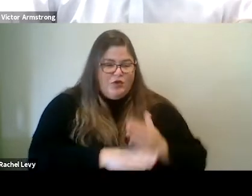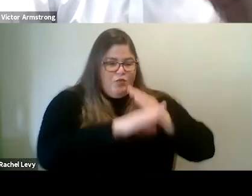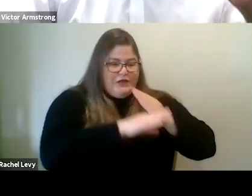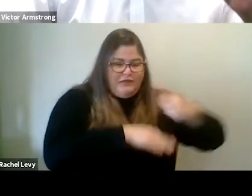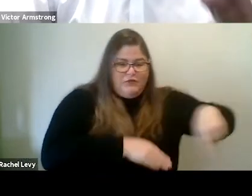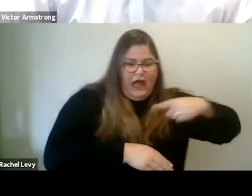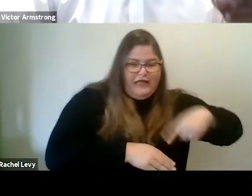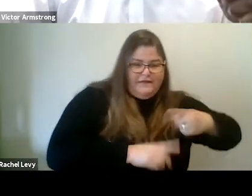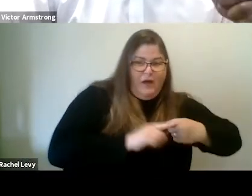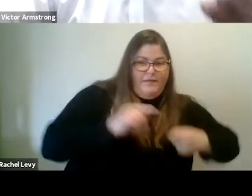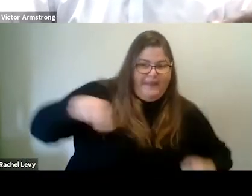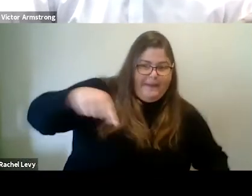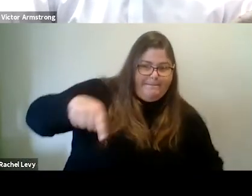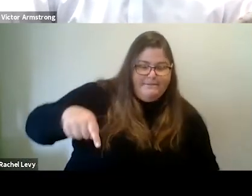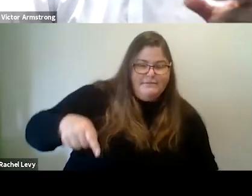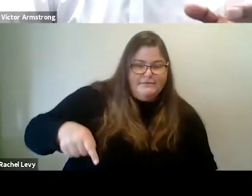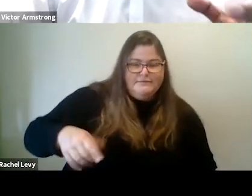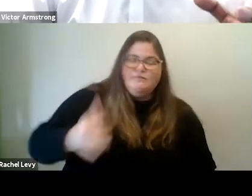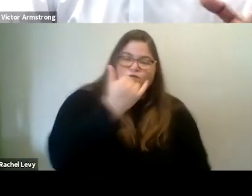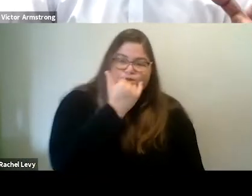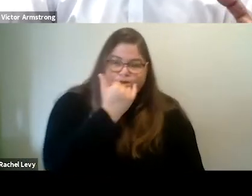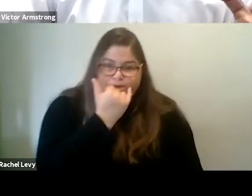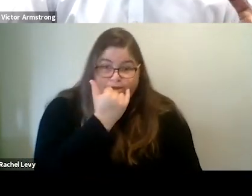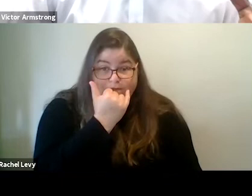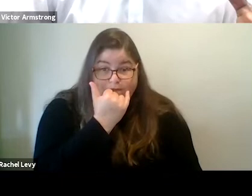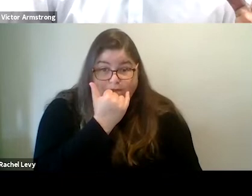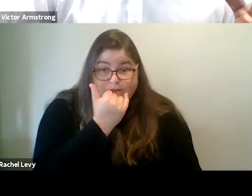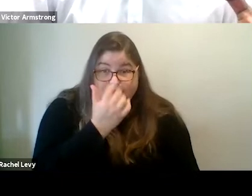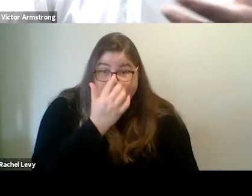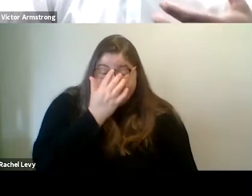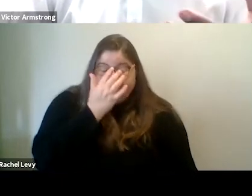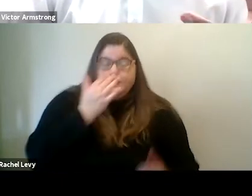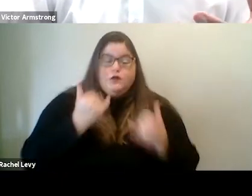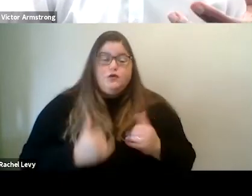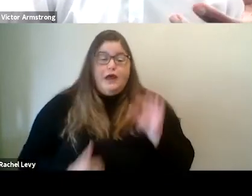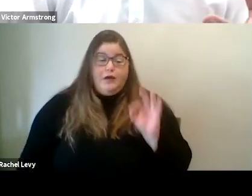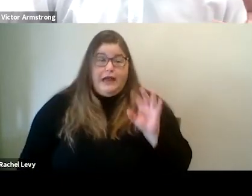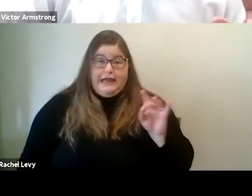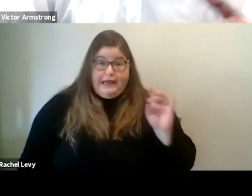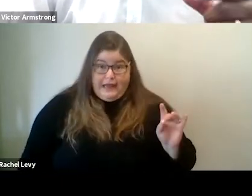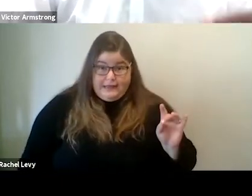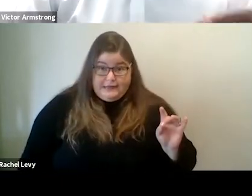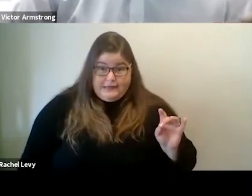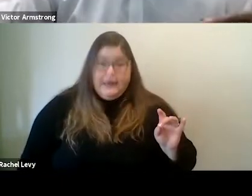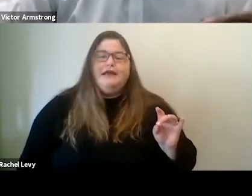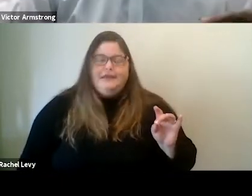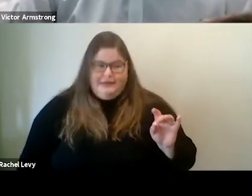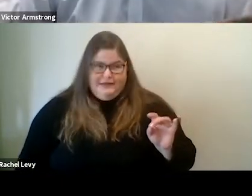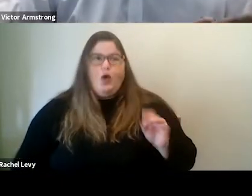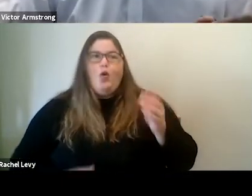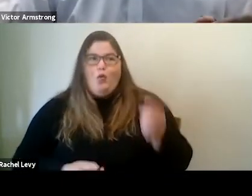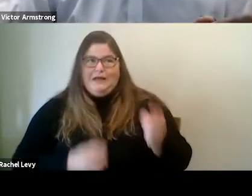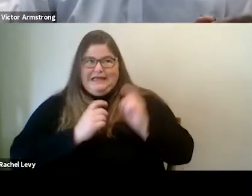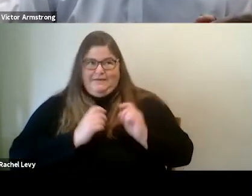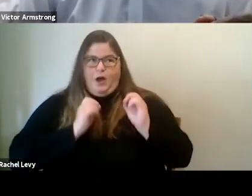health emergency, and that is wrong. The introduction of 988 will provide us an opportunity to mitigate